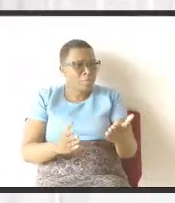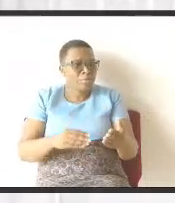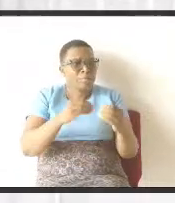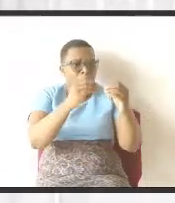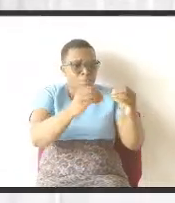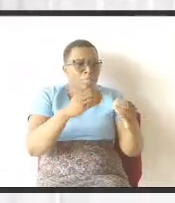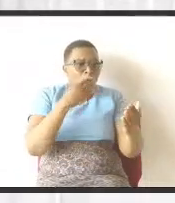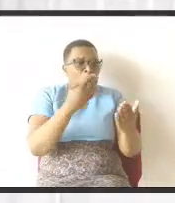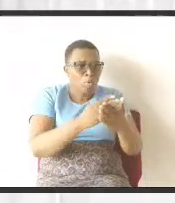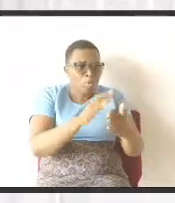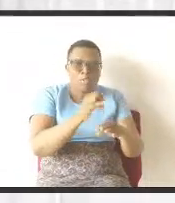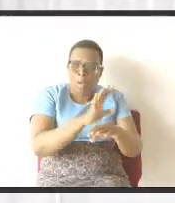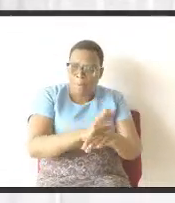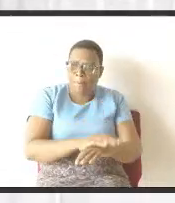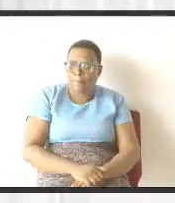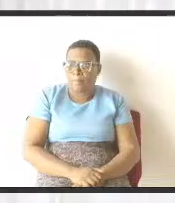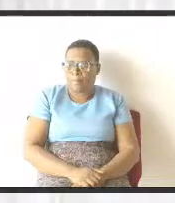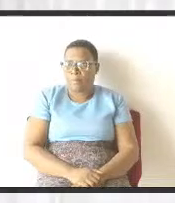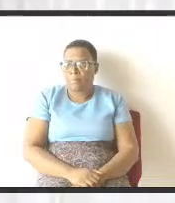So he was saying